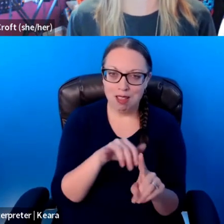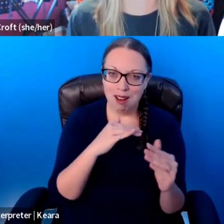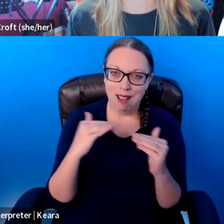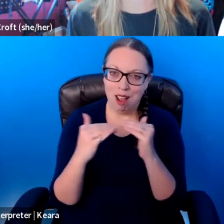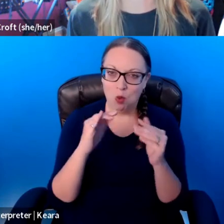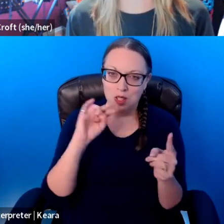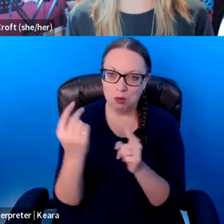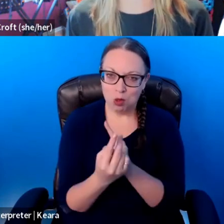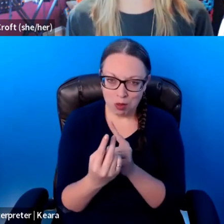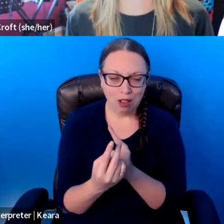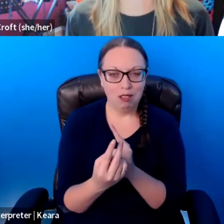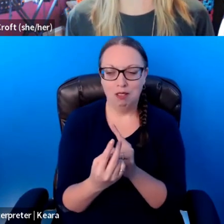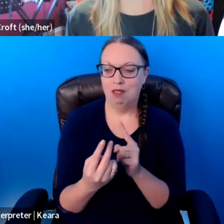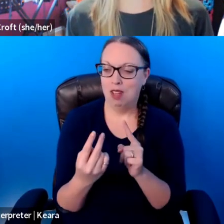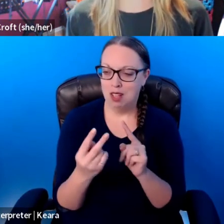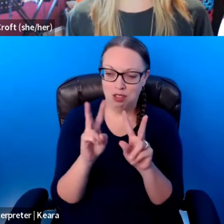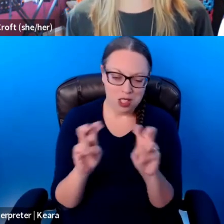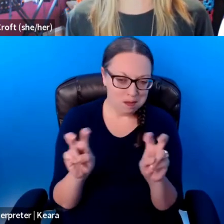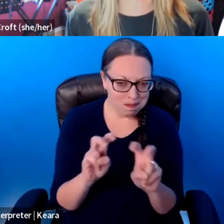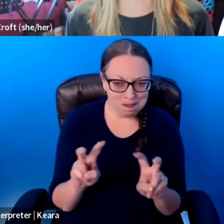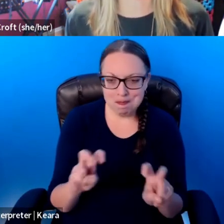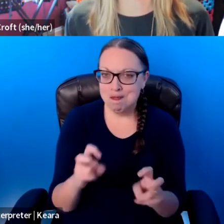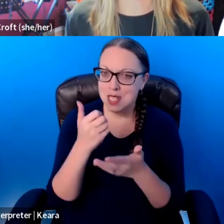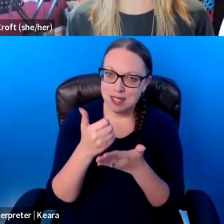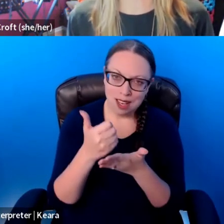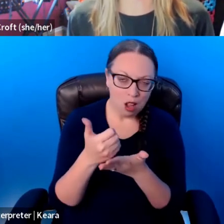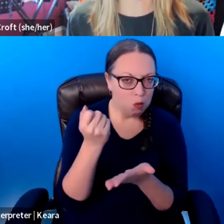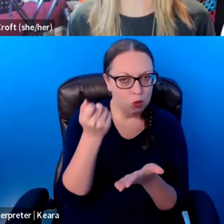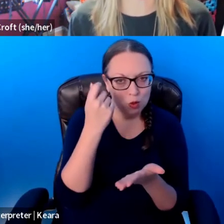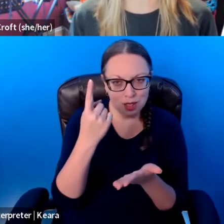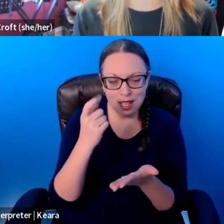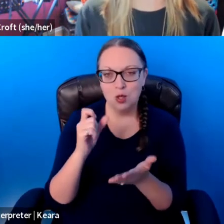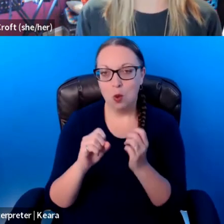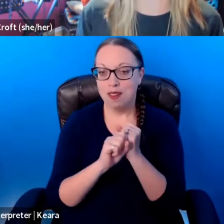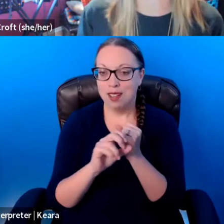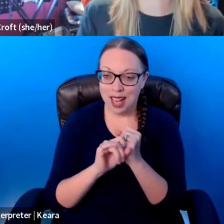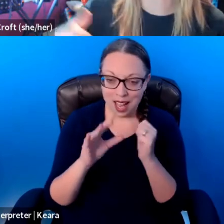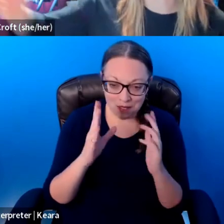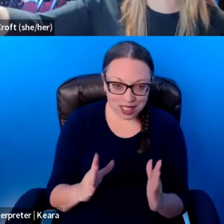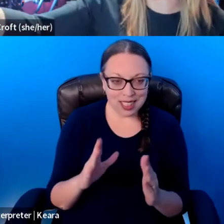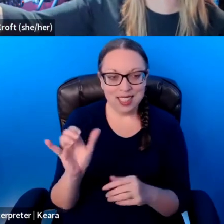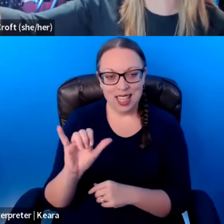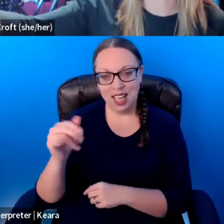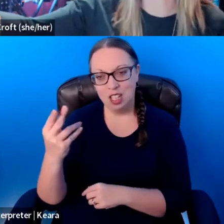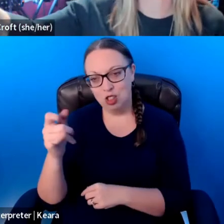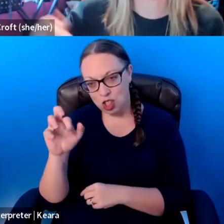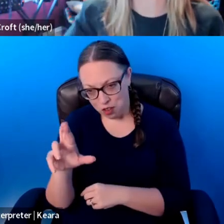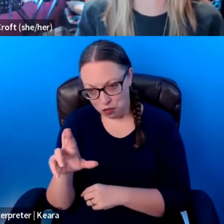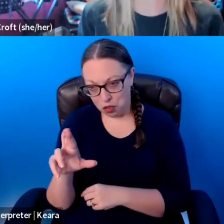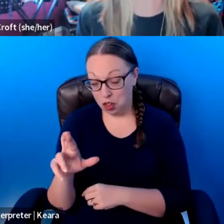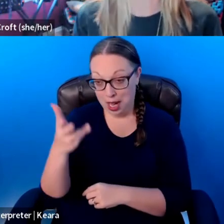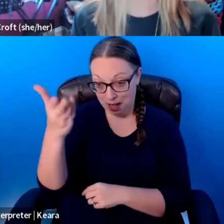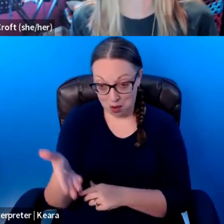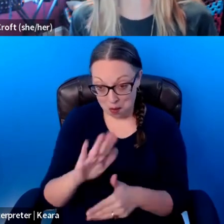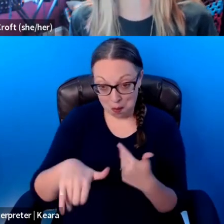and help to understand so that advocates like Jennifer and so hundreds